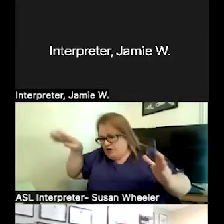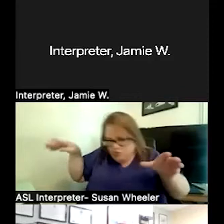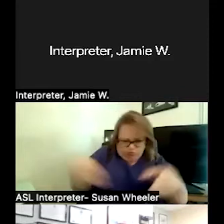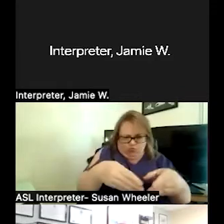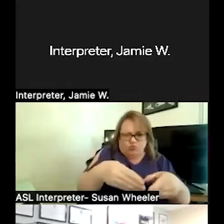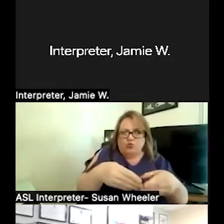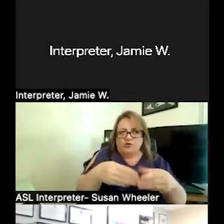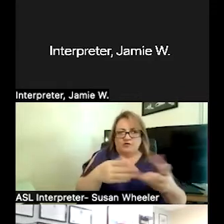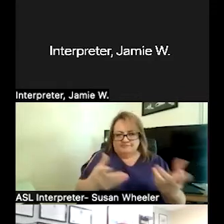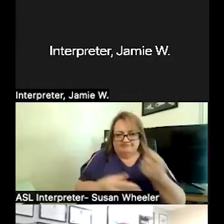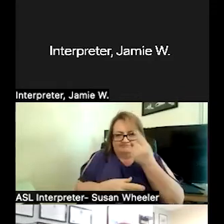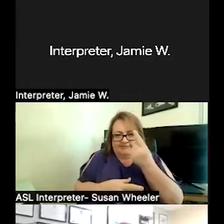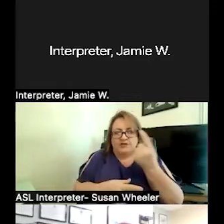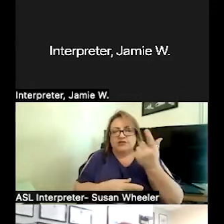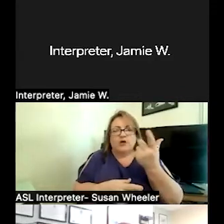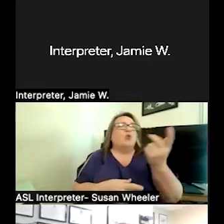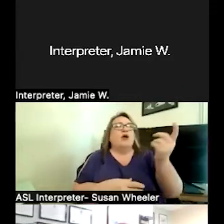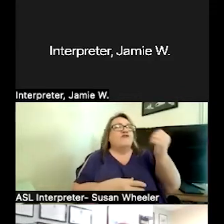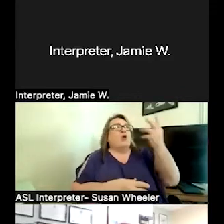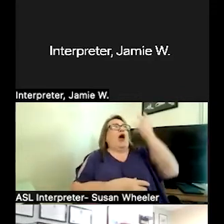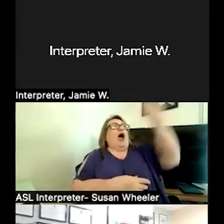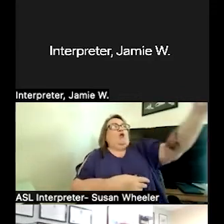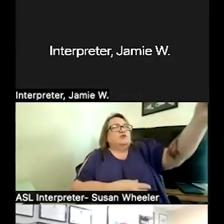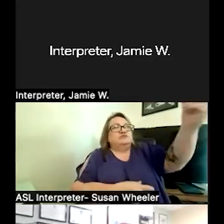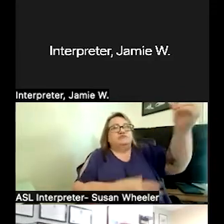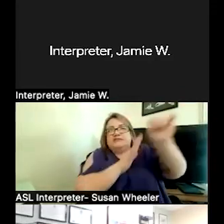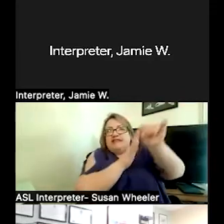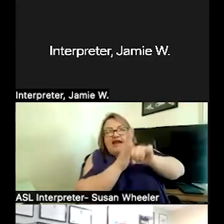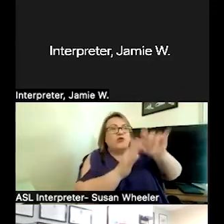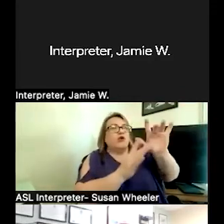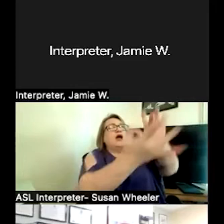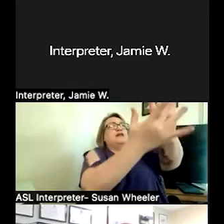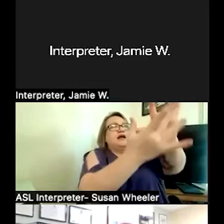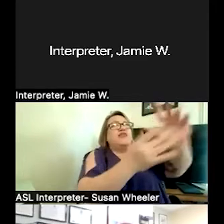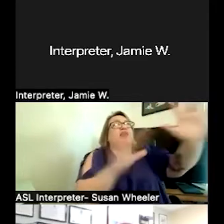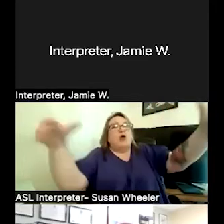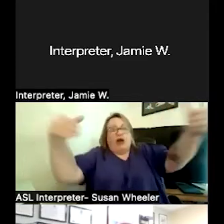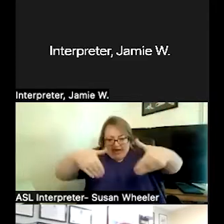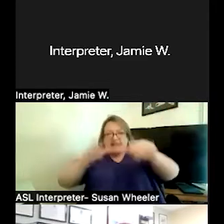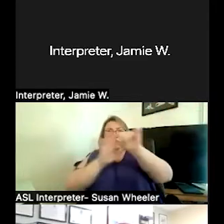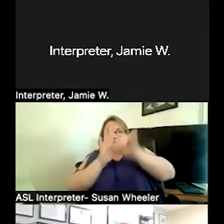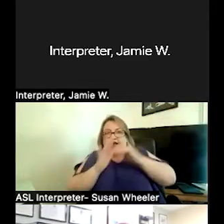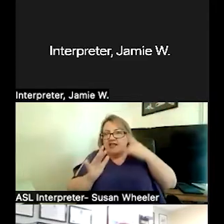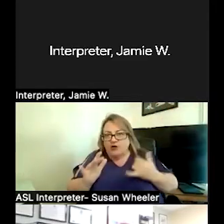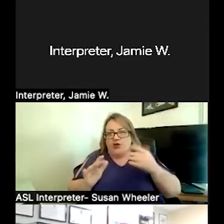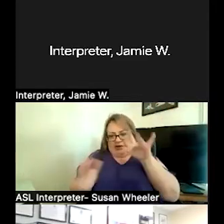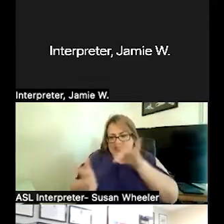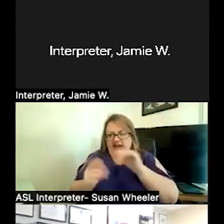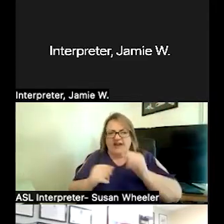community in the United States. So we were able to do that through doing research and